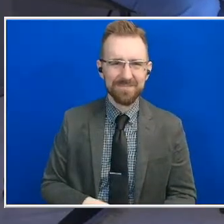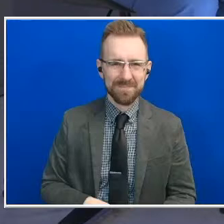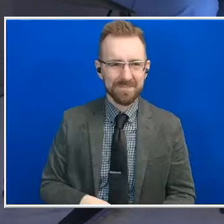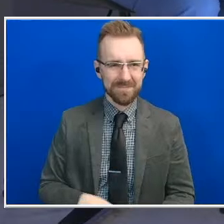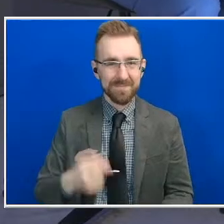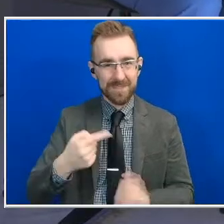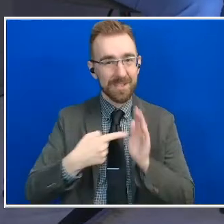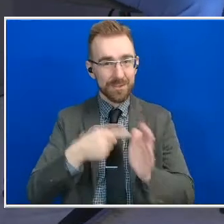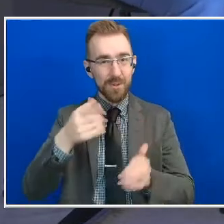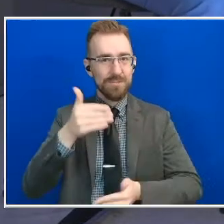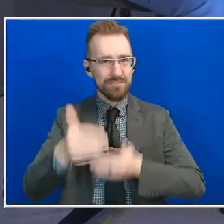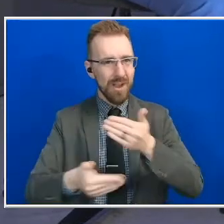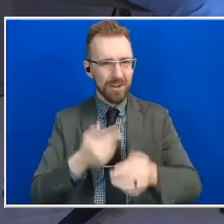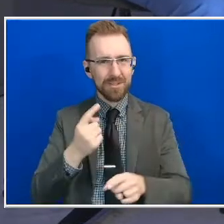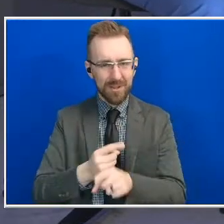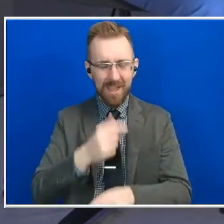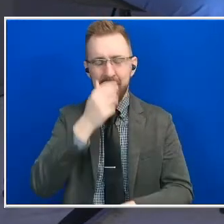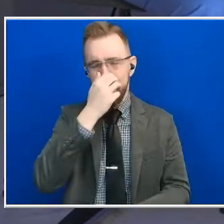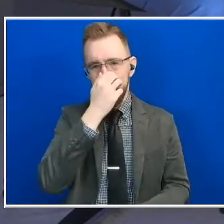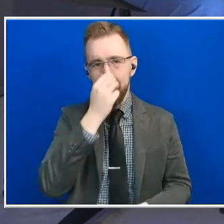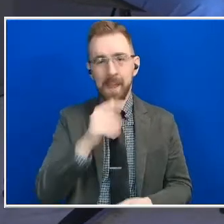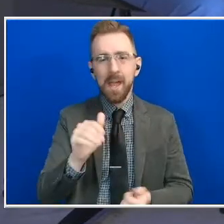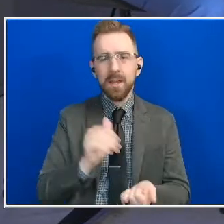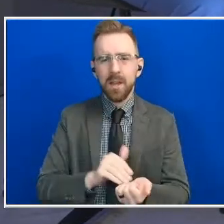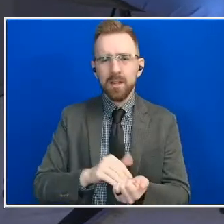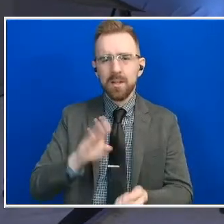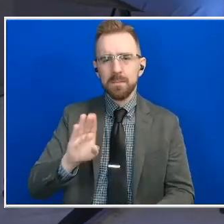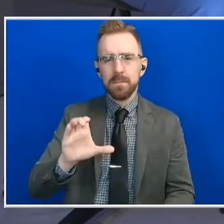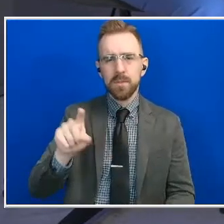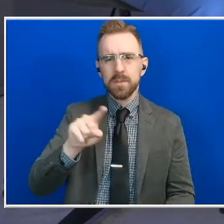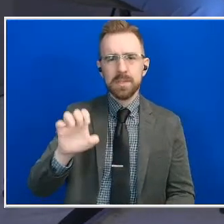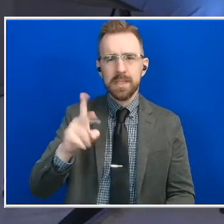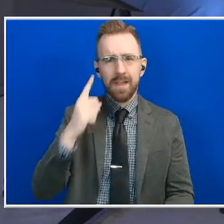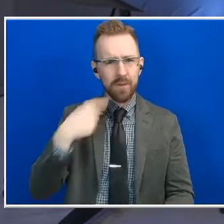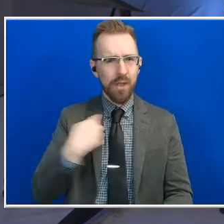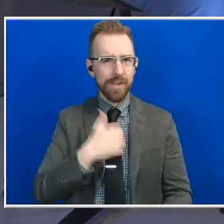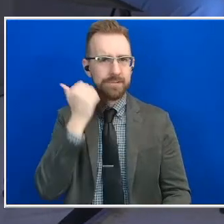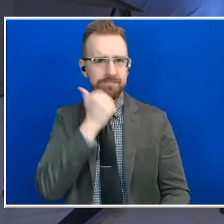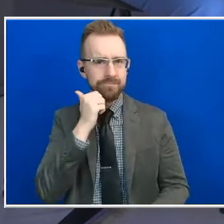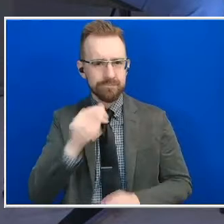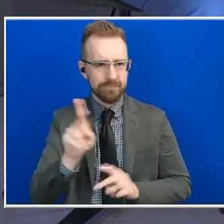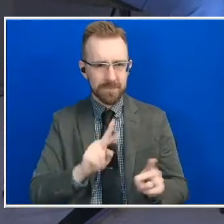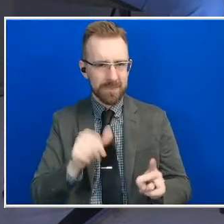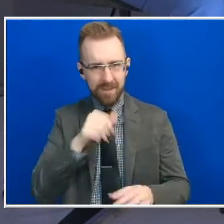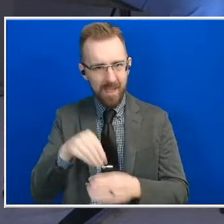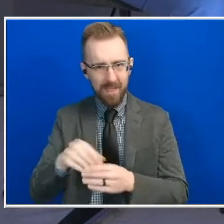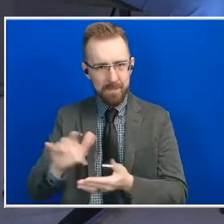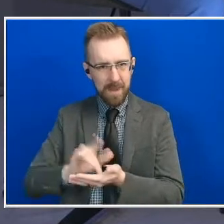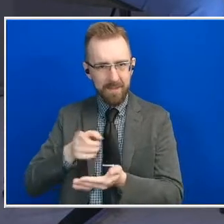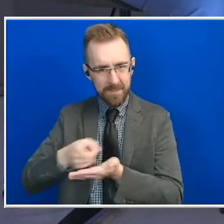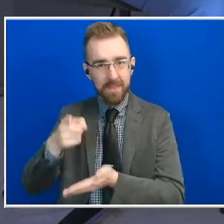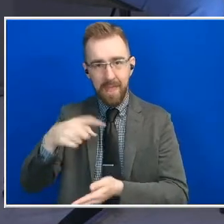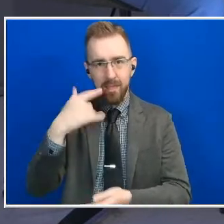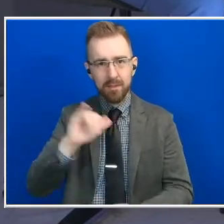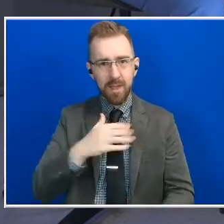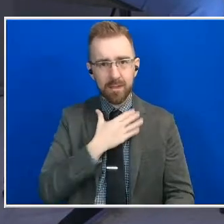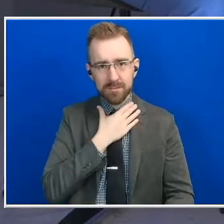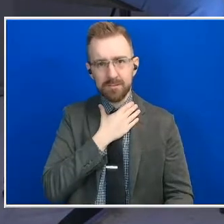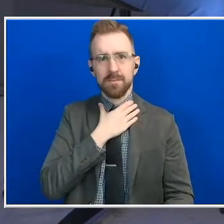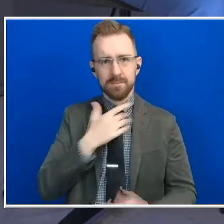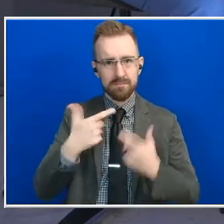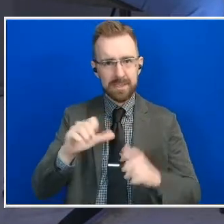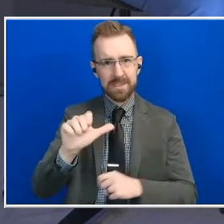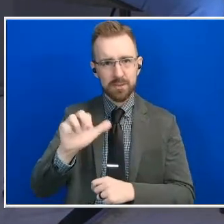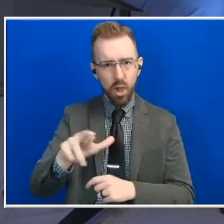exactly. Dr. Buchek, but for us regular folks that are not in the medical field, that looks like a very large scar. Is that pretty typical for